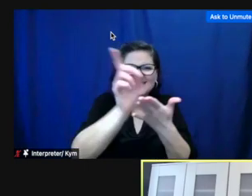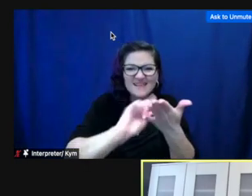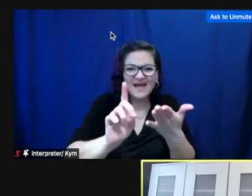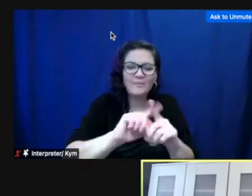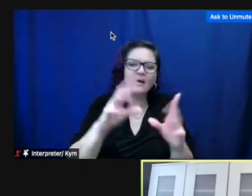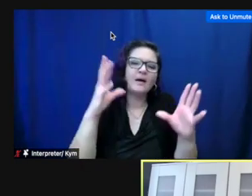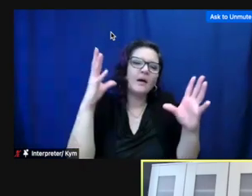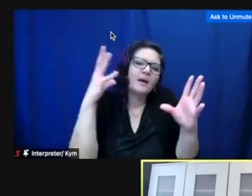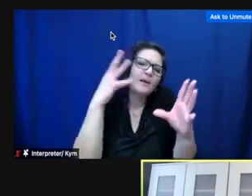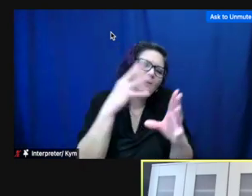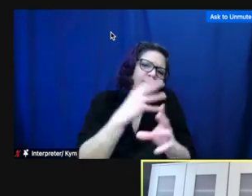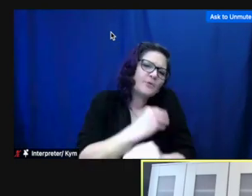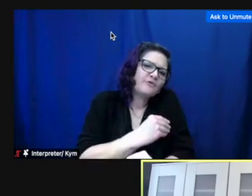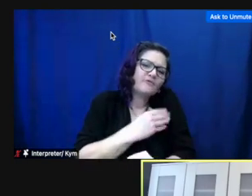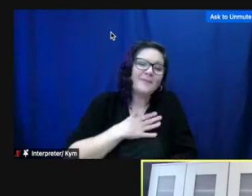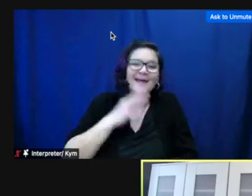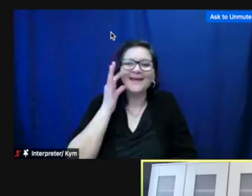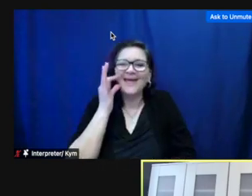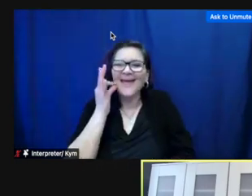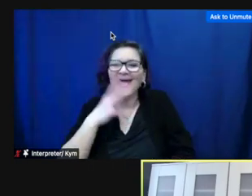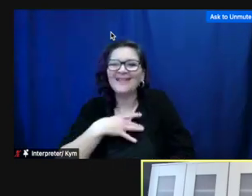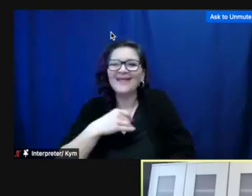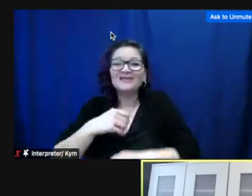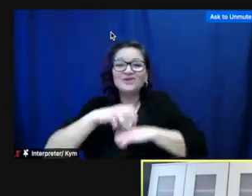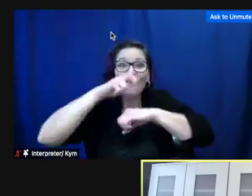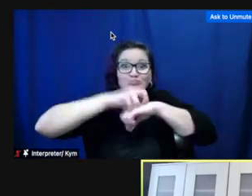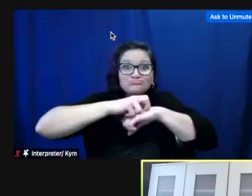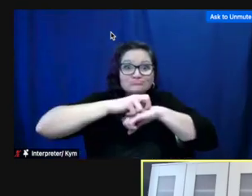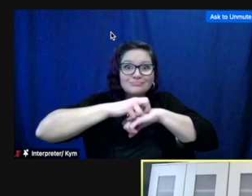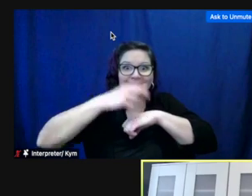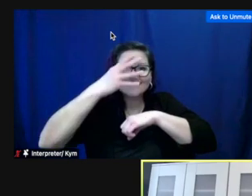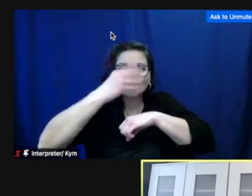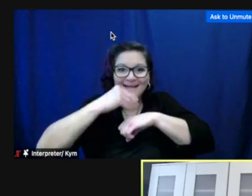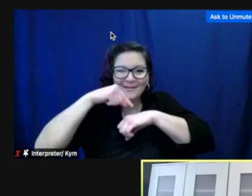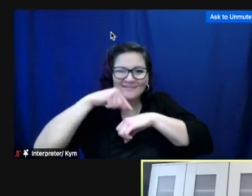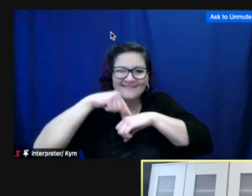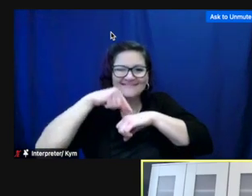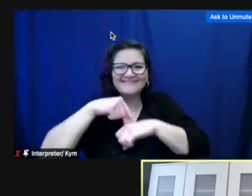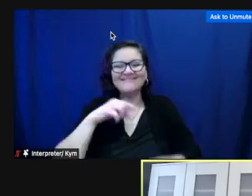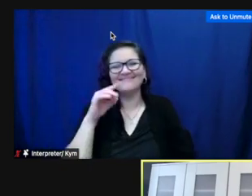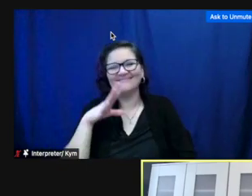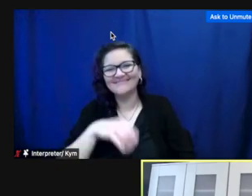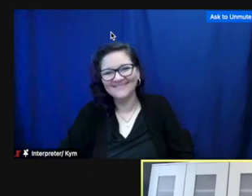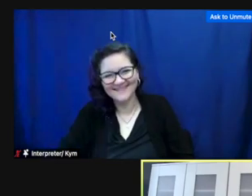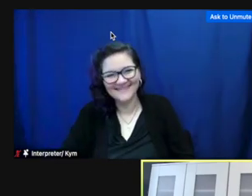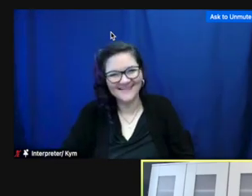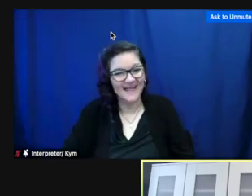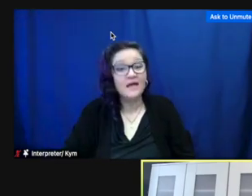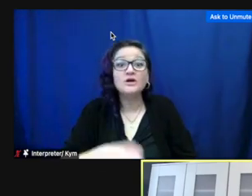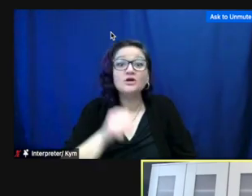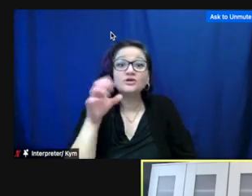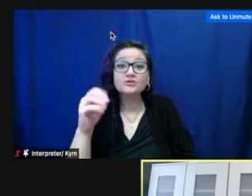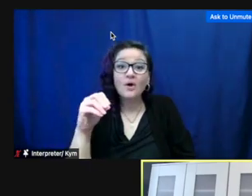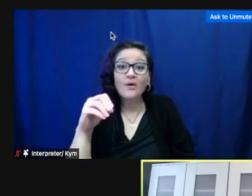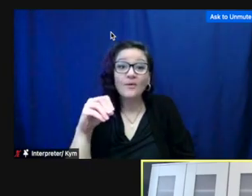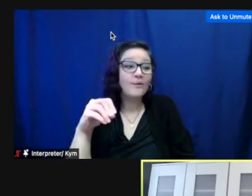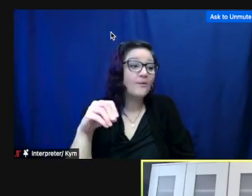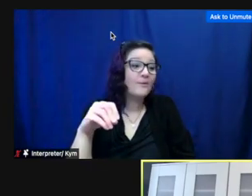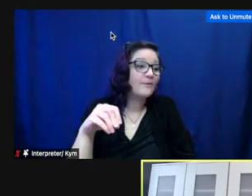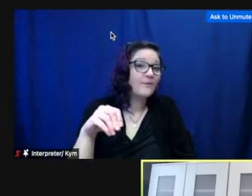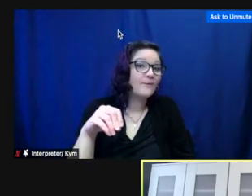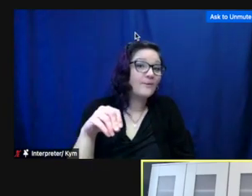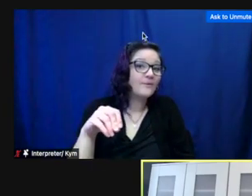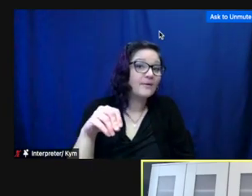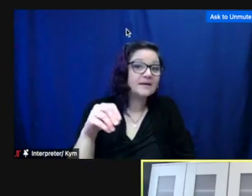likes to sleep on it, so it's a little bit furry. So anyway. But so does anyone have, besides Ryan, have their